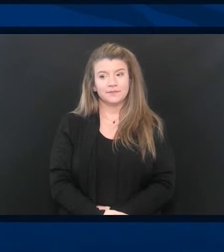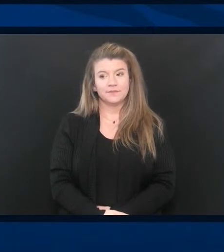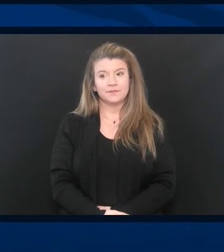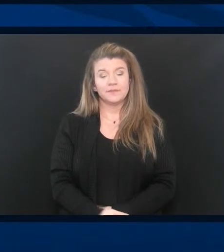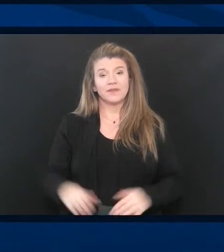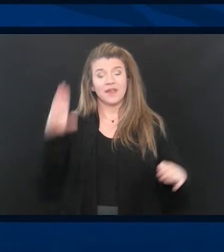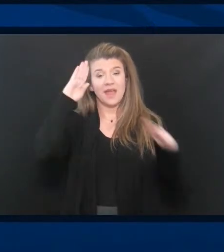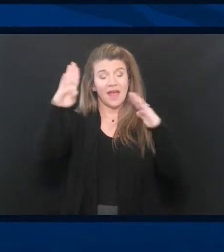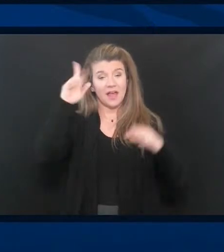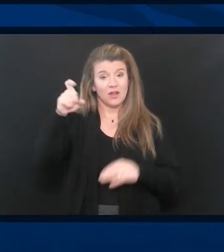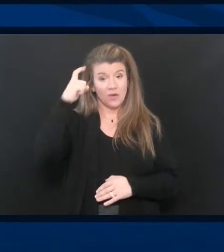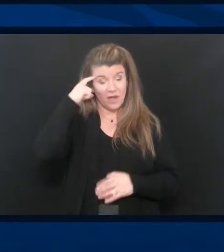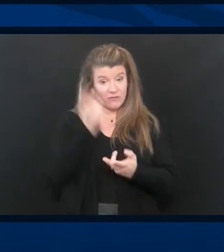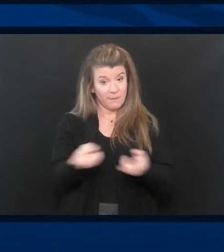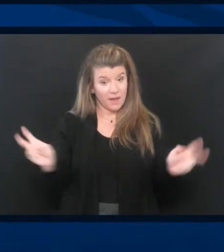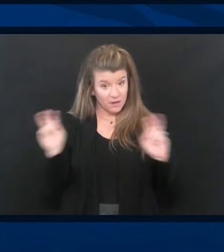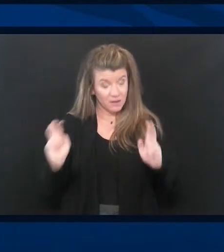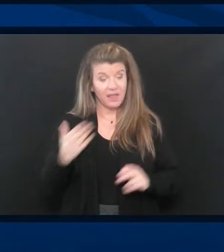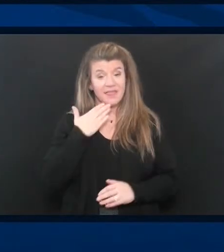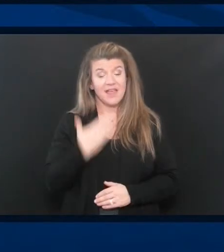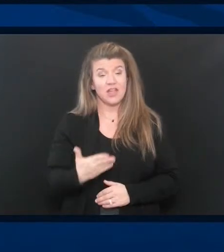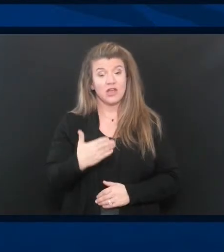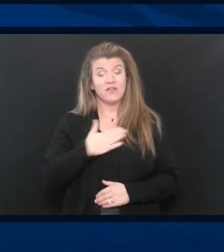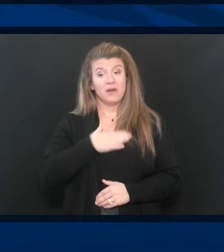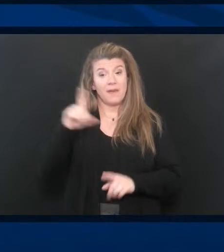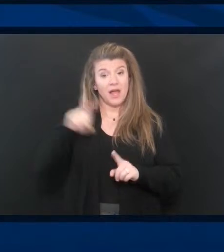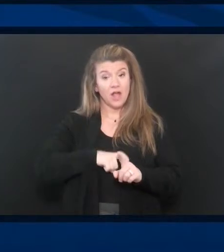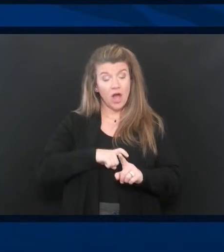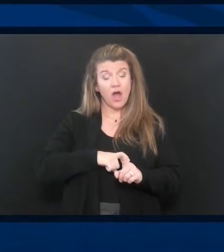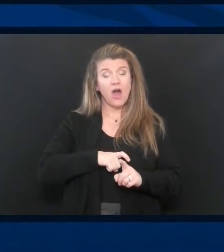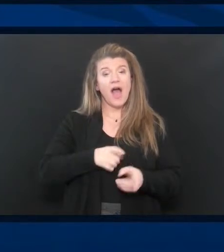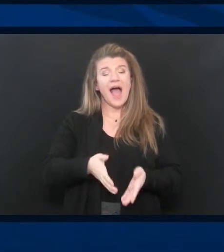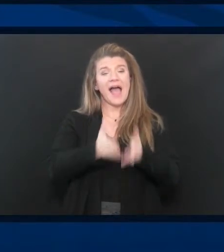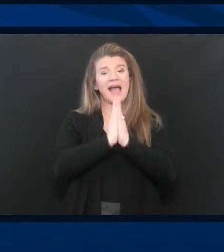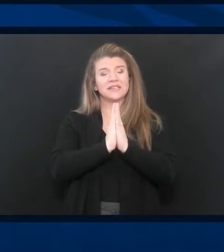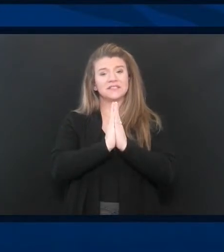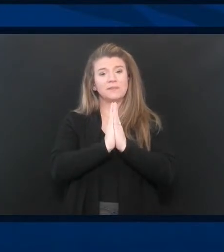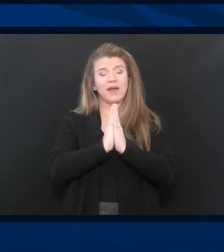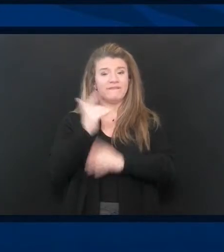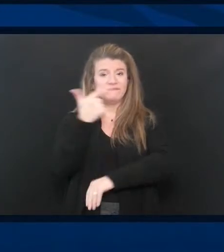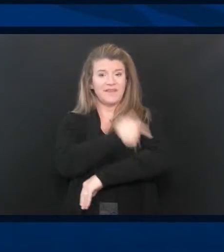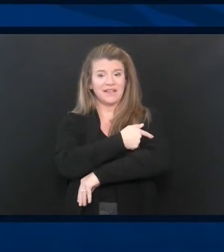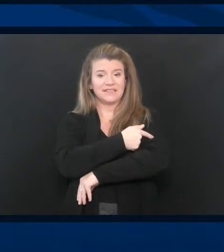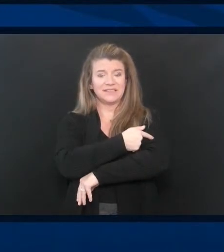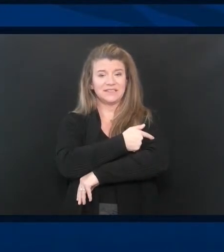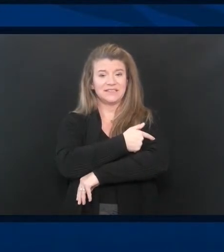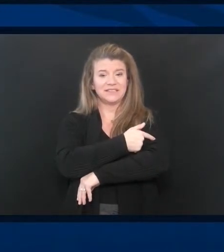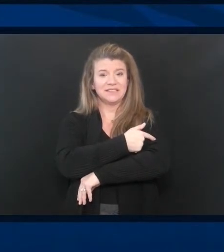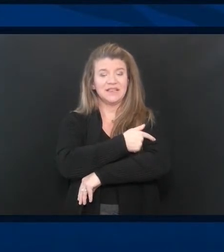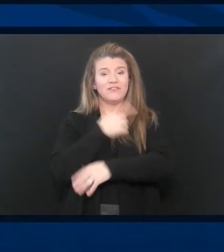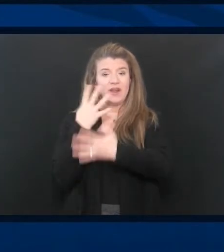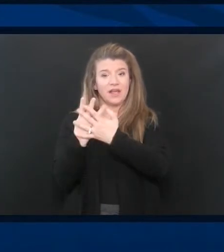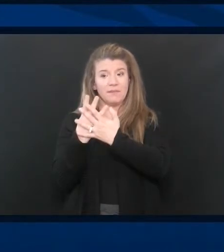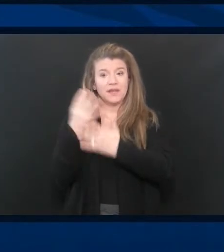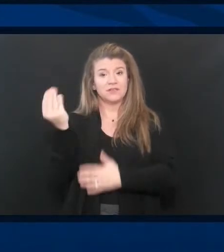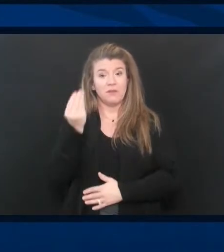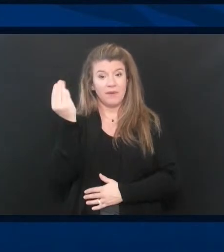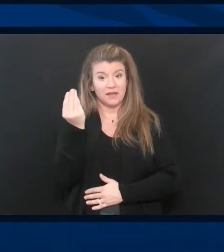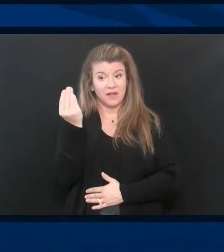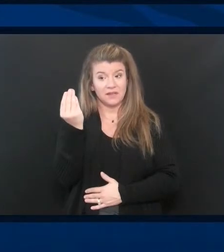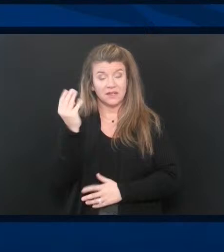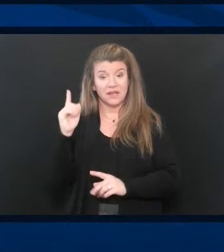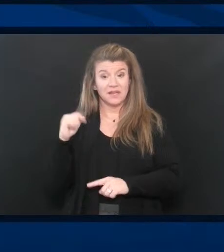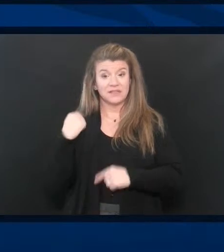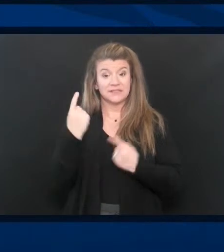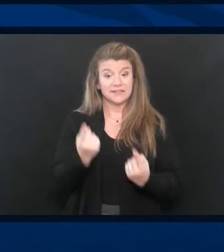Hello, Governor and panel. Thank you for taking my call. I asked about vaccines for inmates on Monday. Since then, I